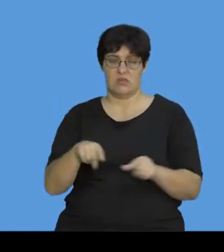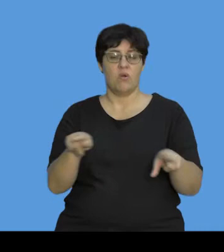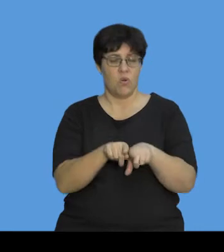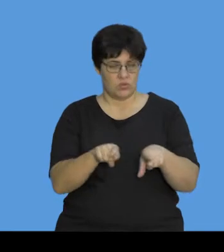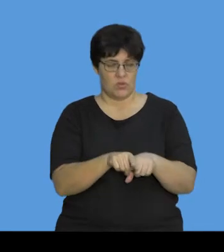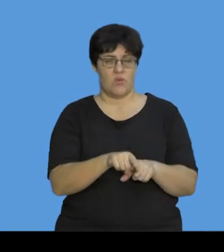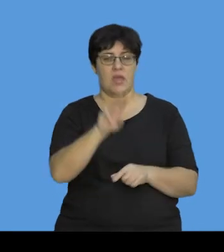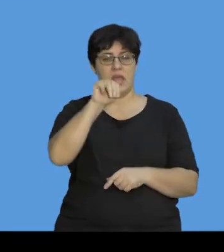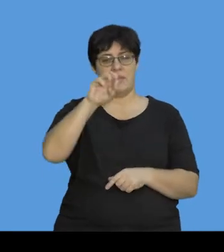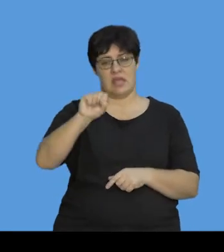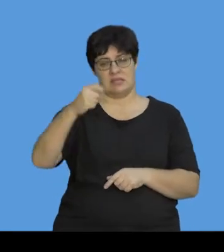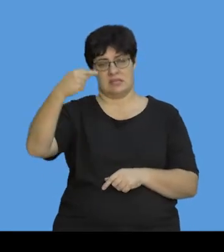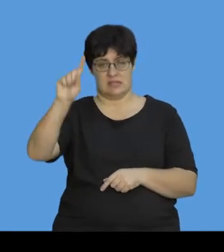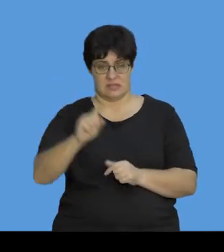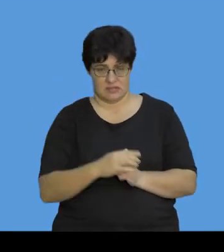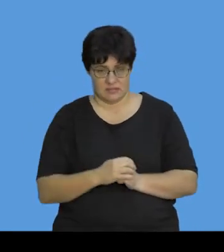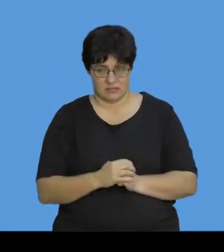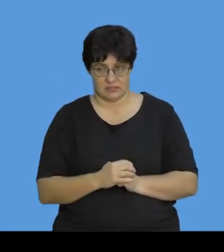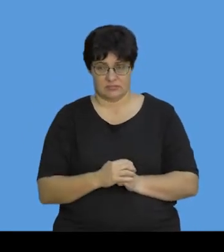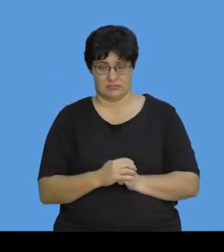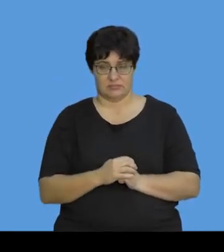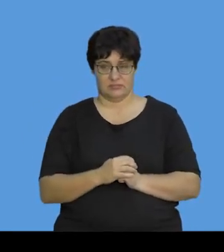also meters per second.